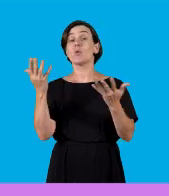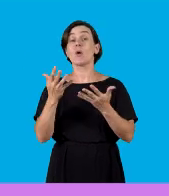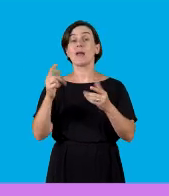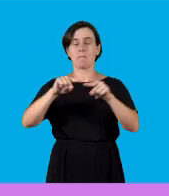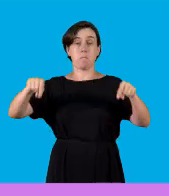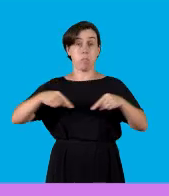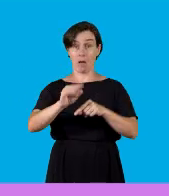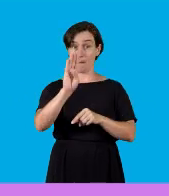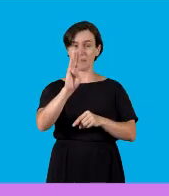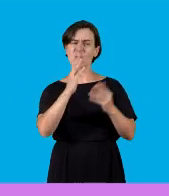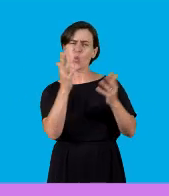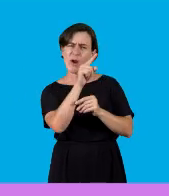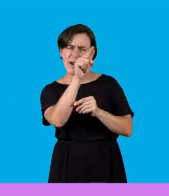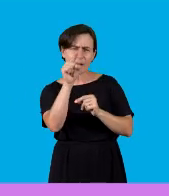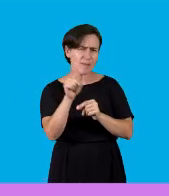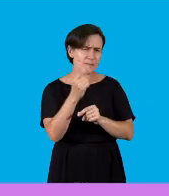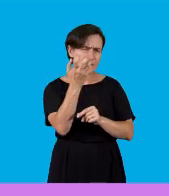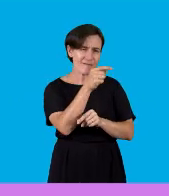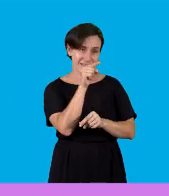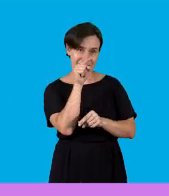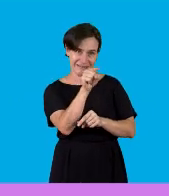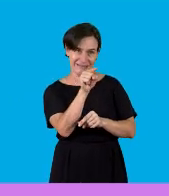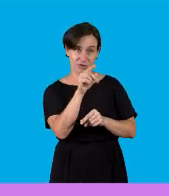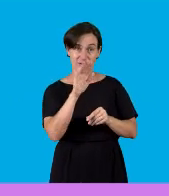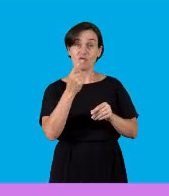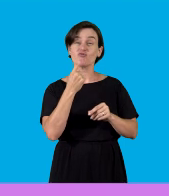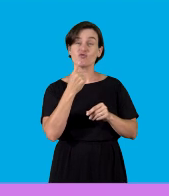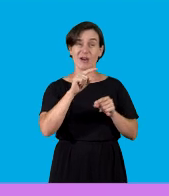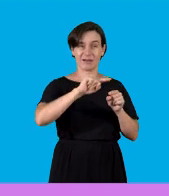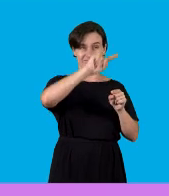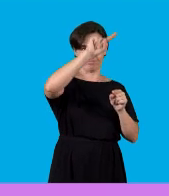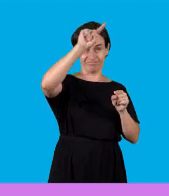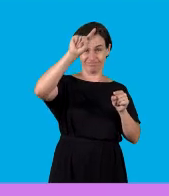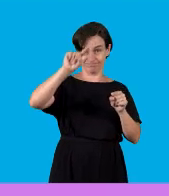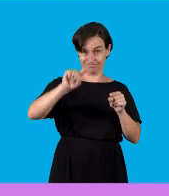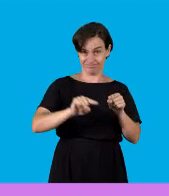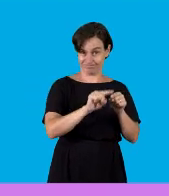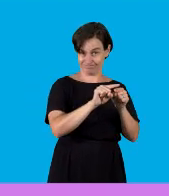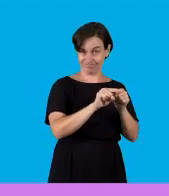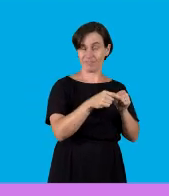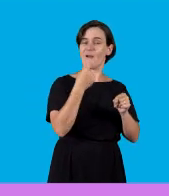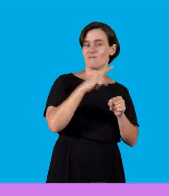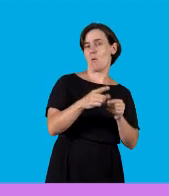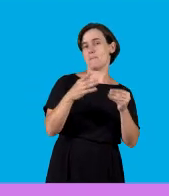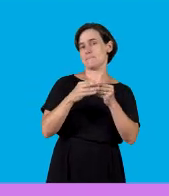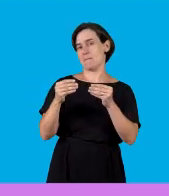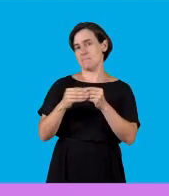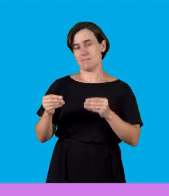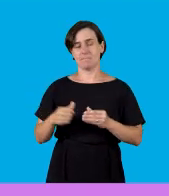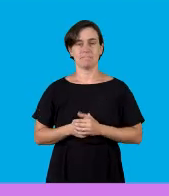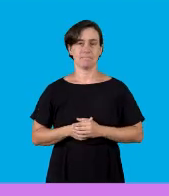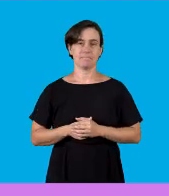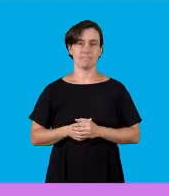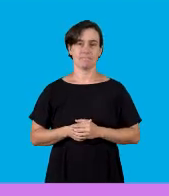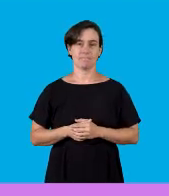is block B? Here is block B. So it means this entire space here is actually reserved for what? For all the